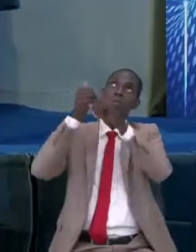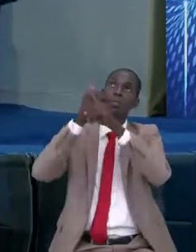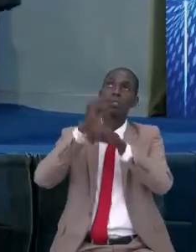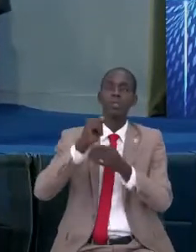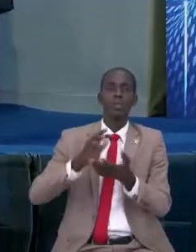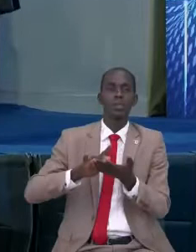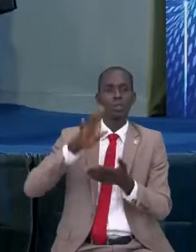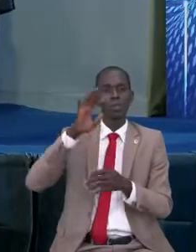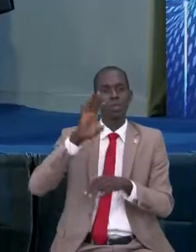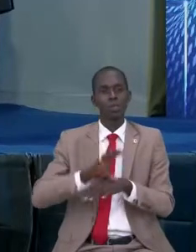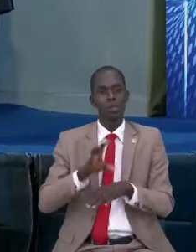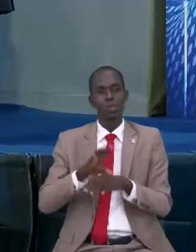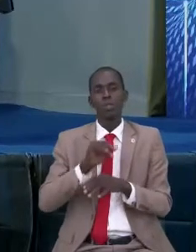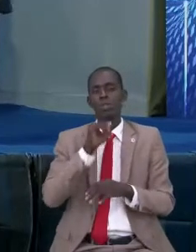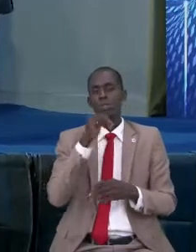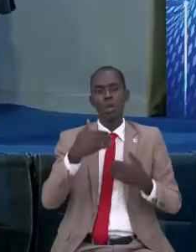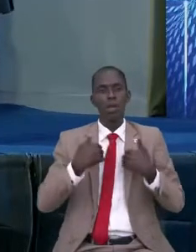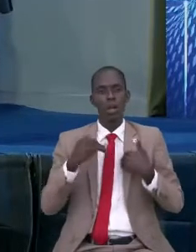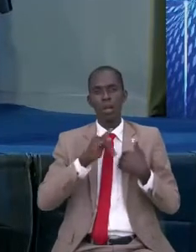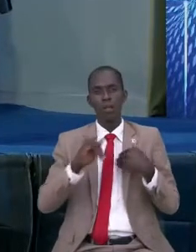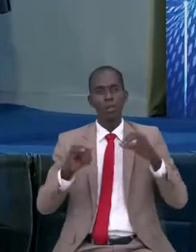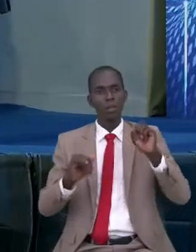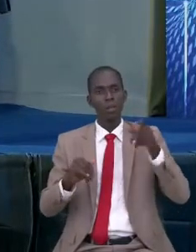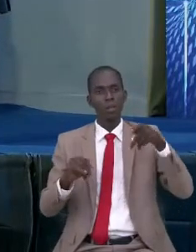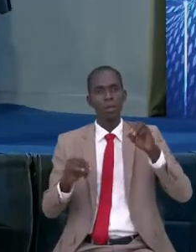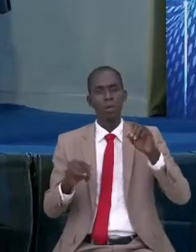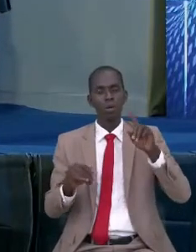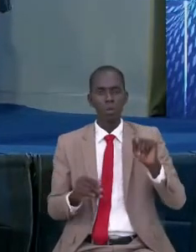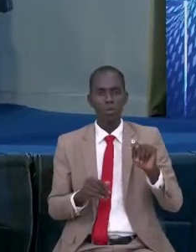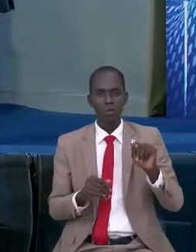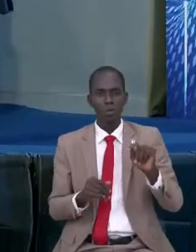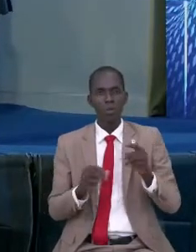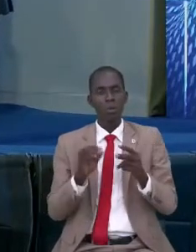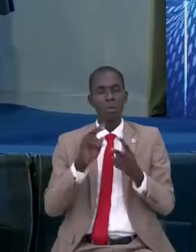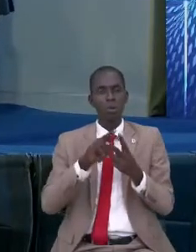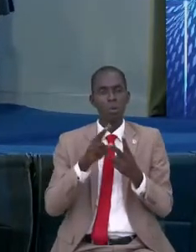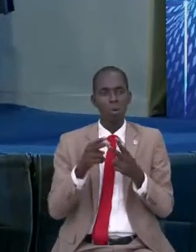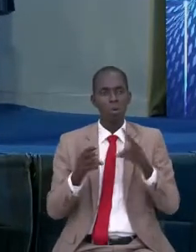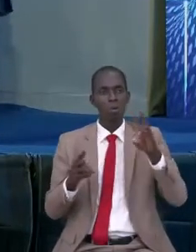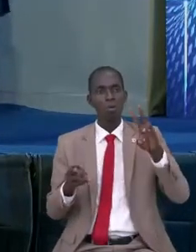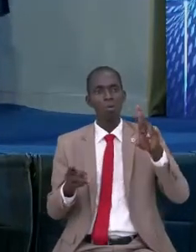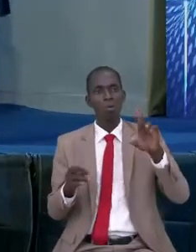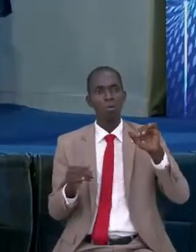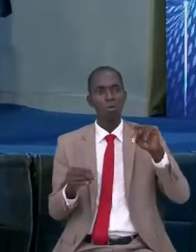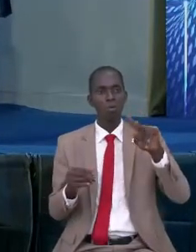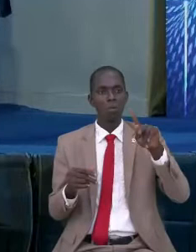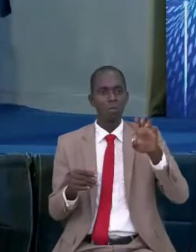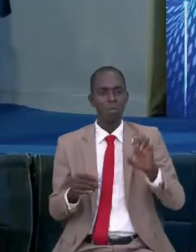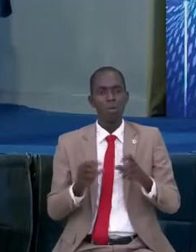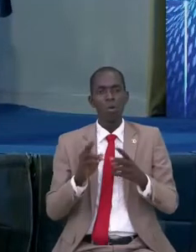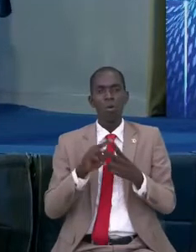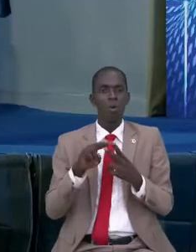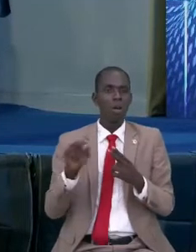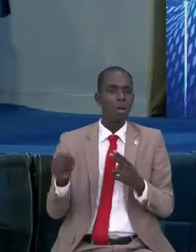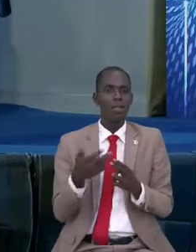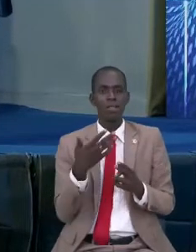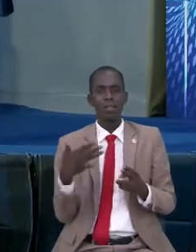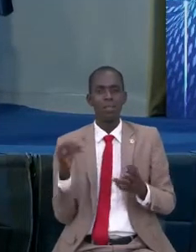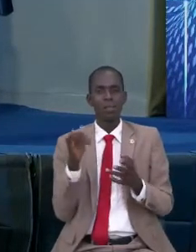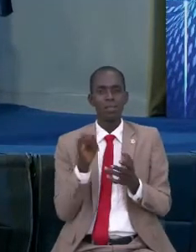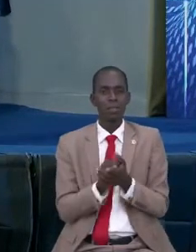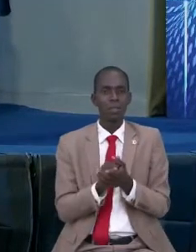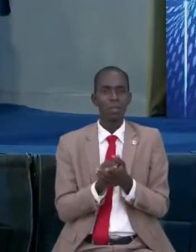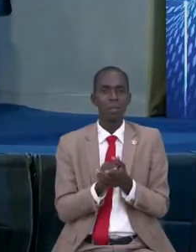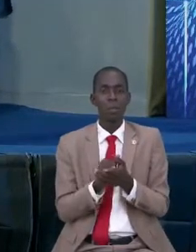church, not having spot or wrinkle or any such thing, but that